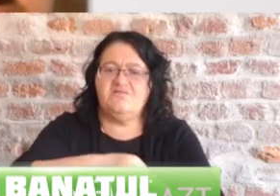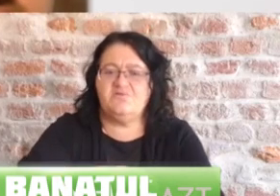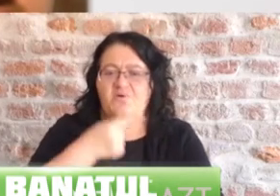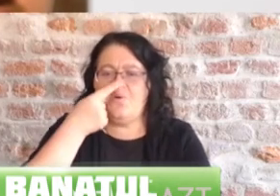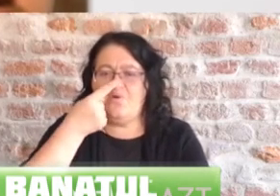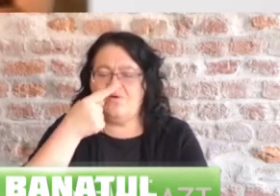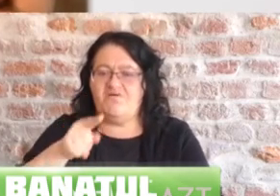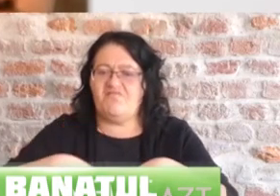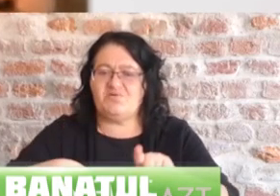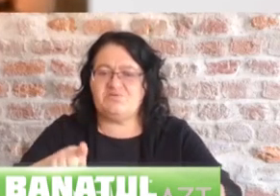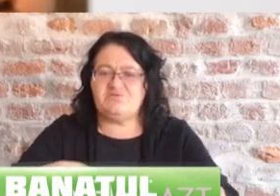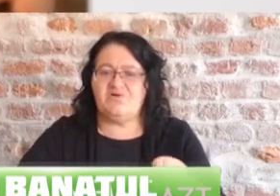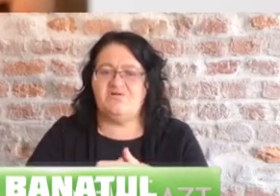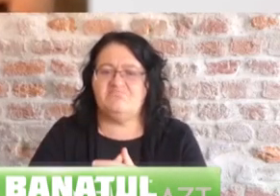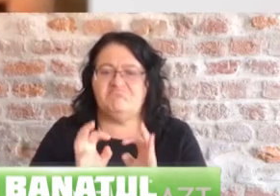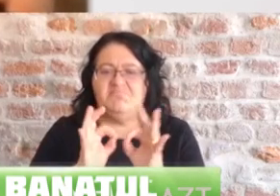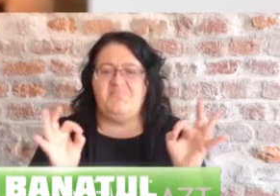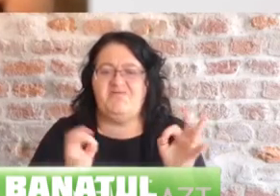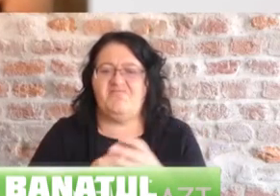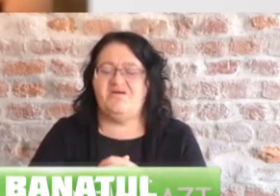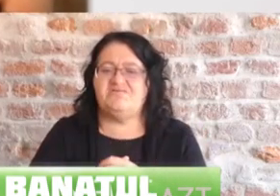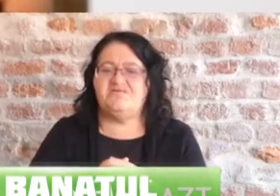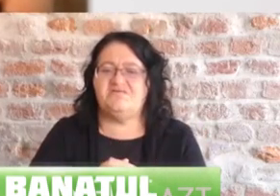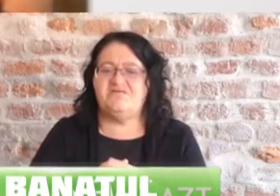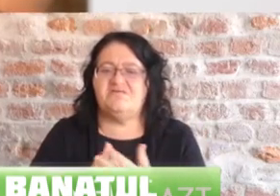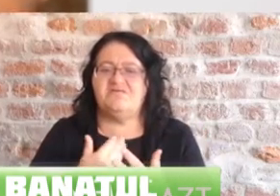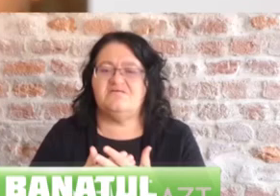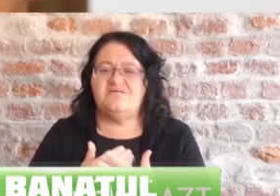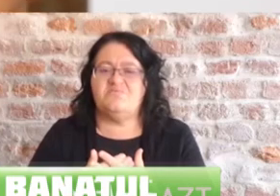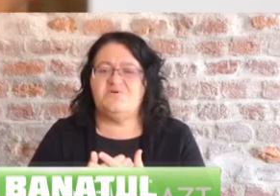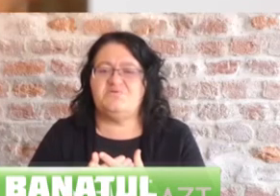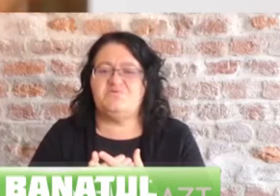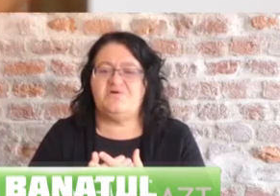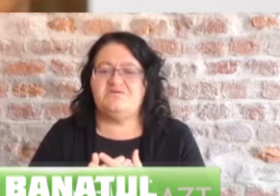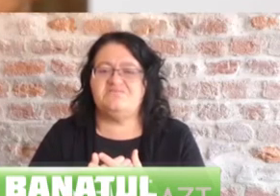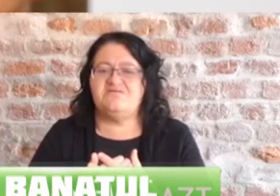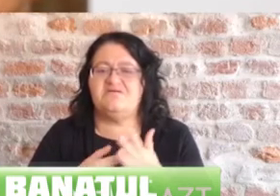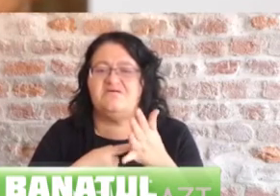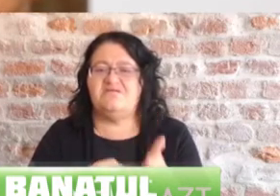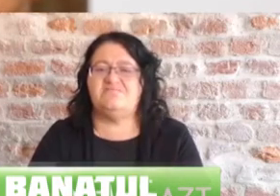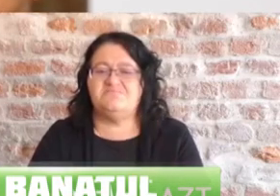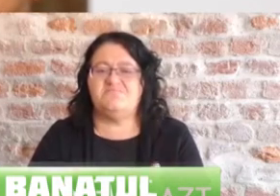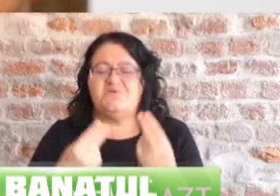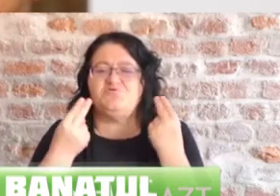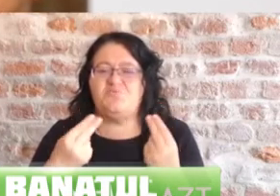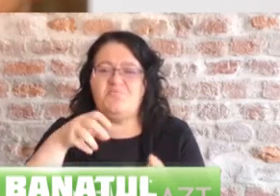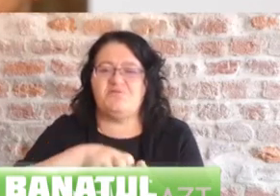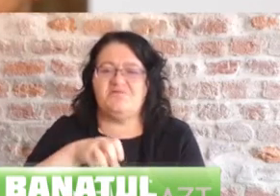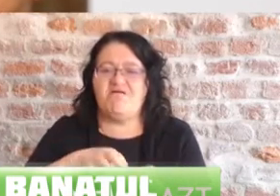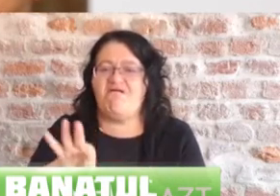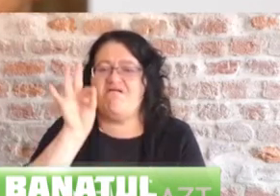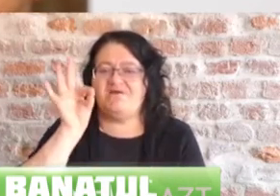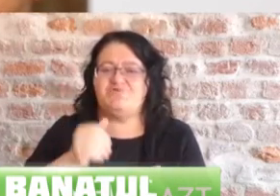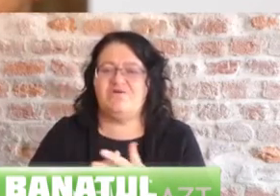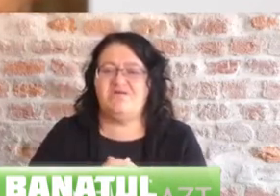urbanistic, functional, and landscape requirements while simultaneously providing significant added value to the